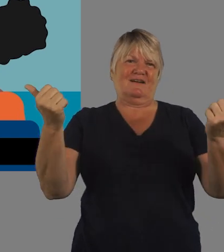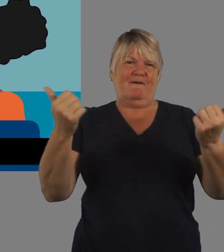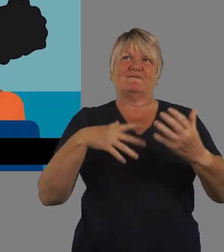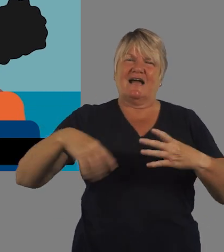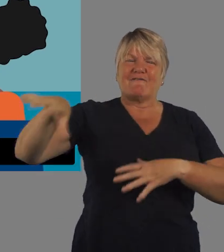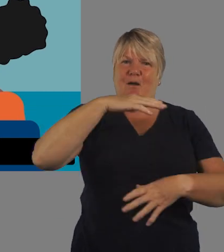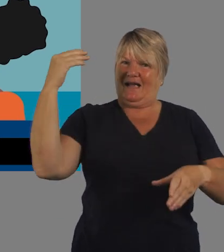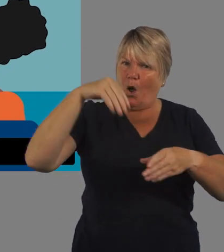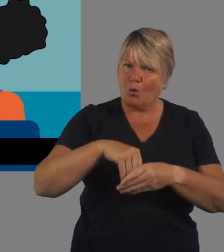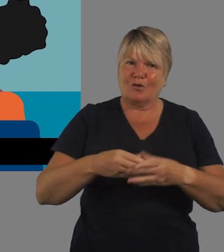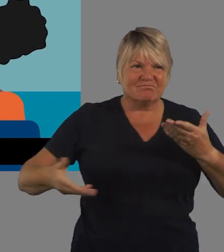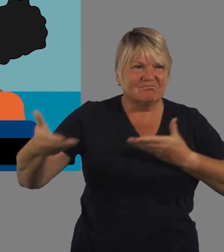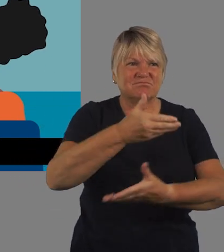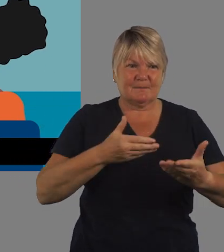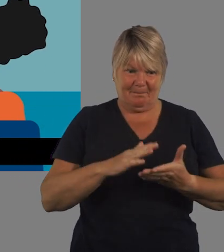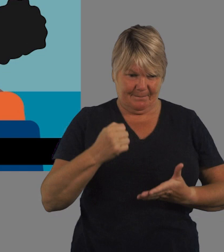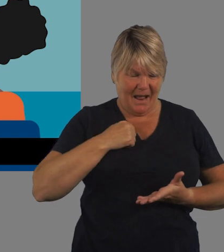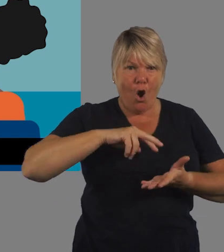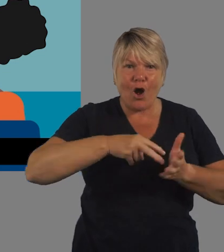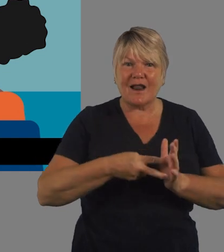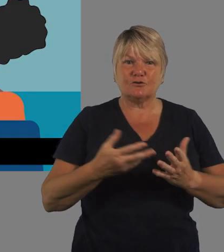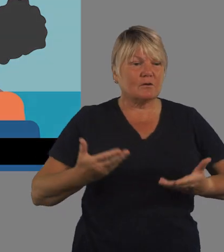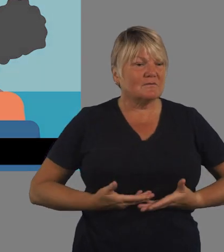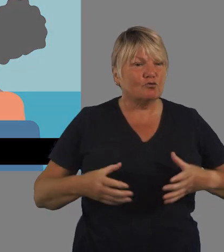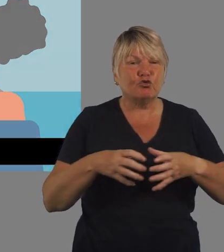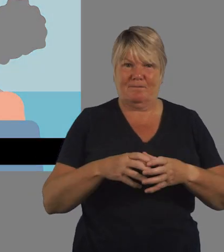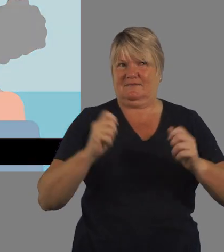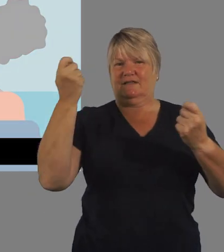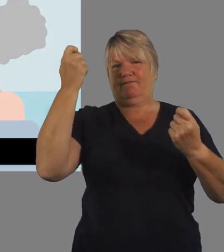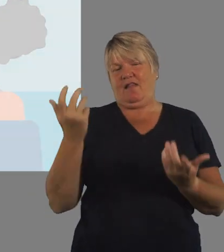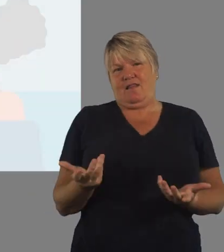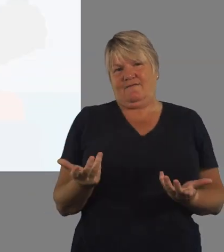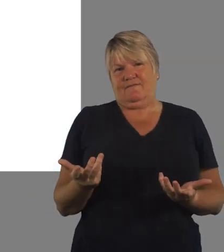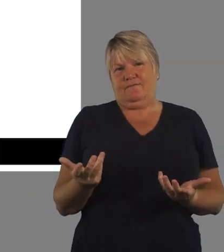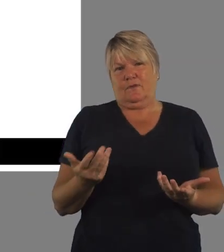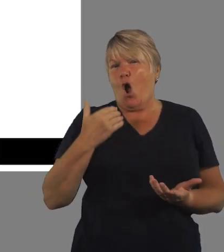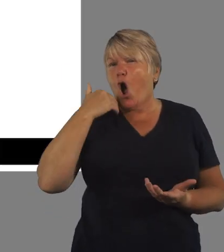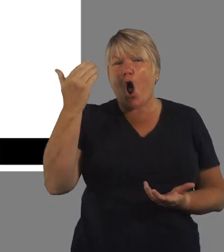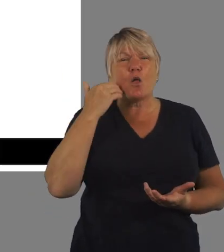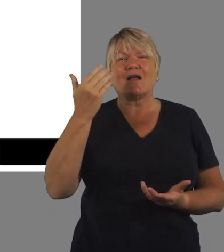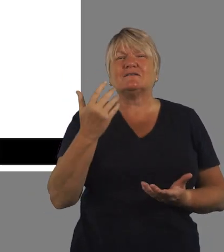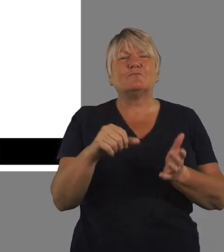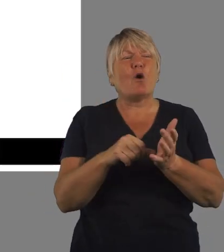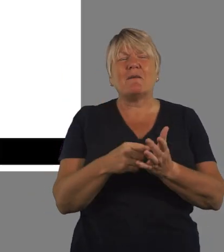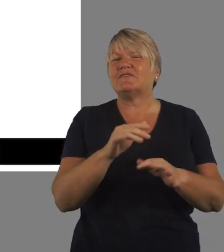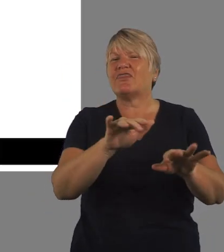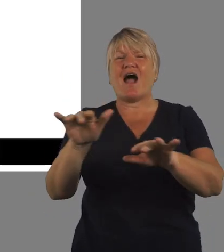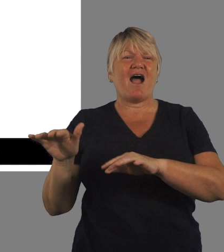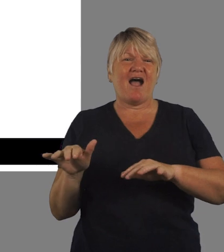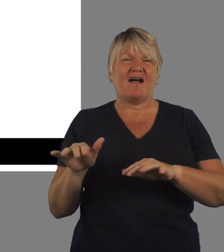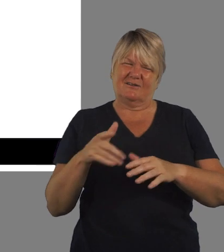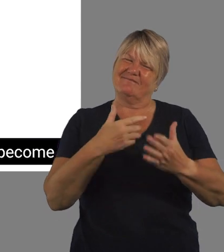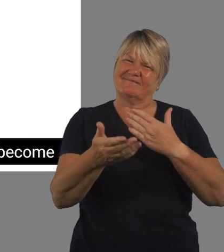feel more included and able to contribute to the success of your group or organisation. There will always be some